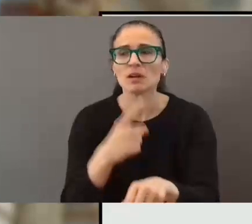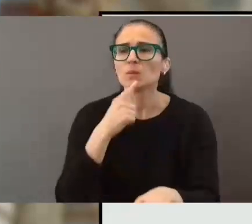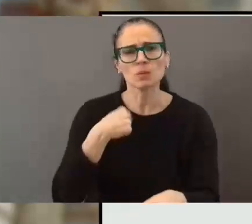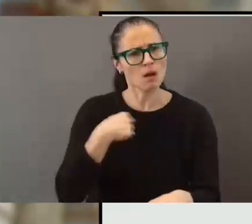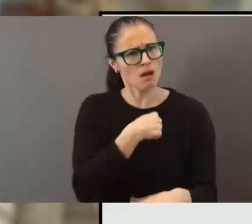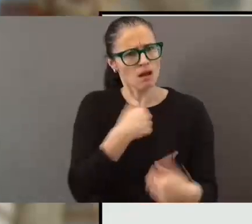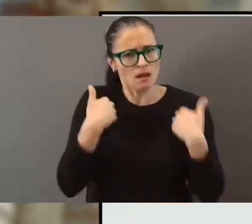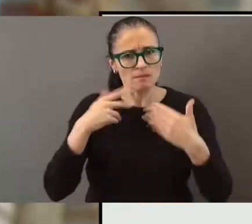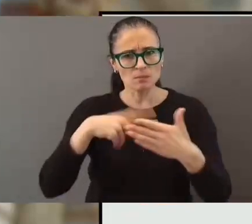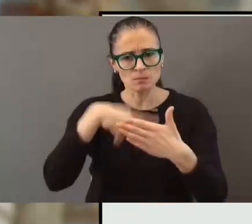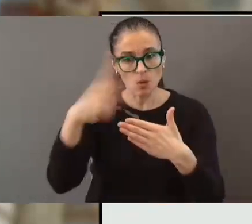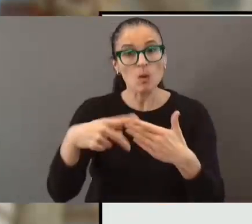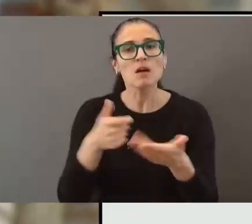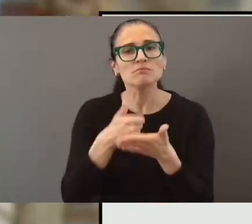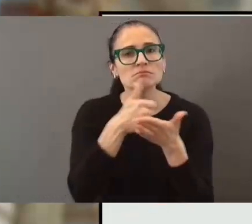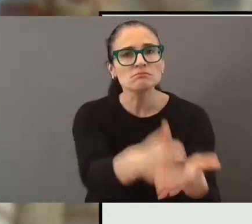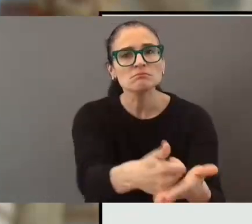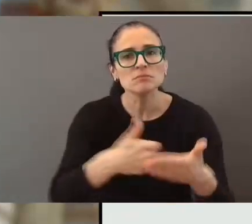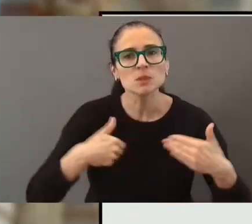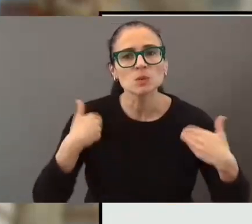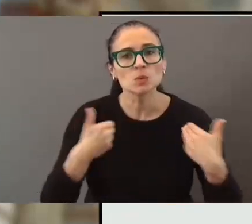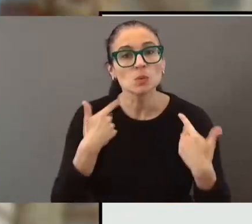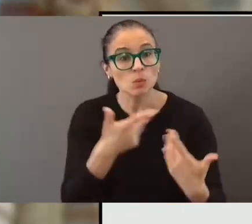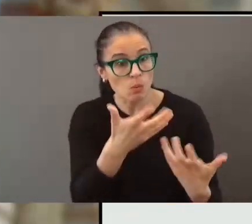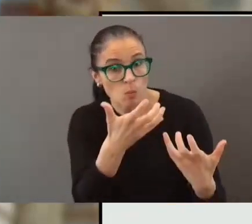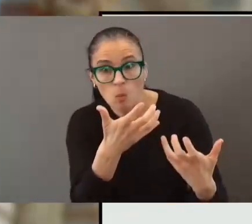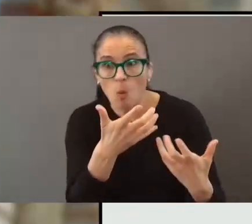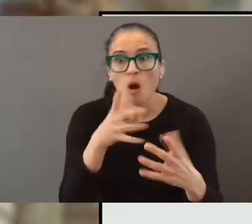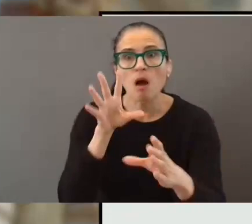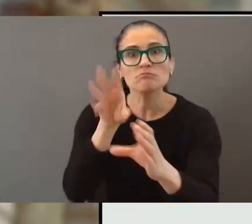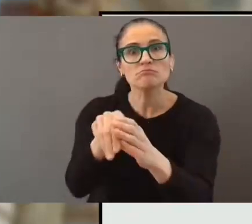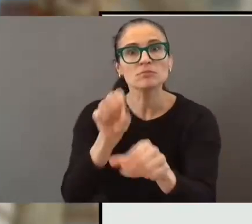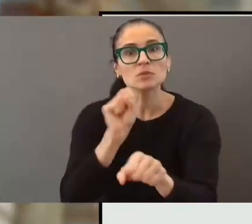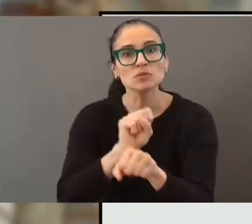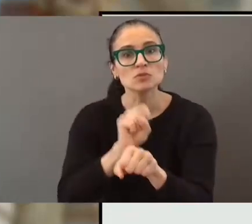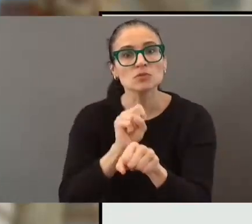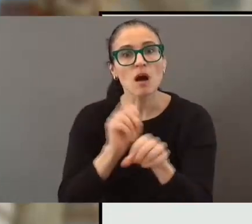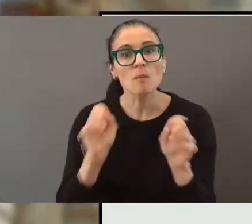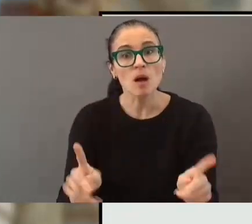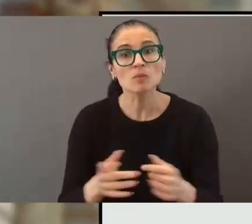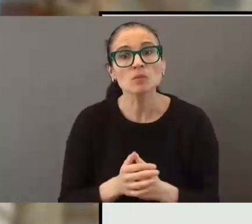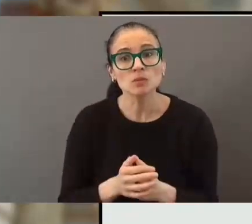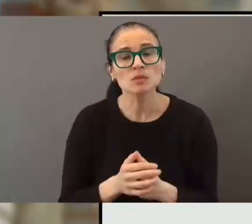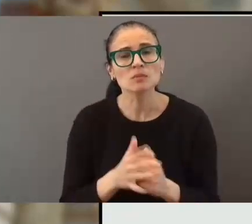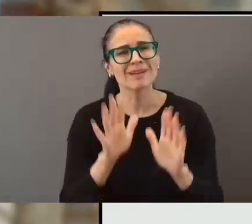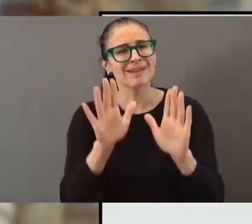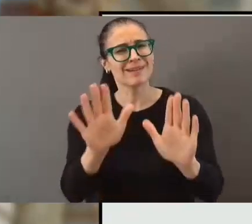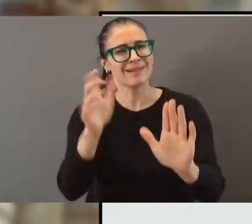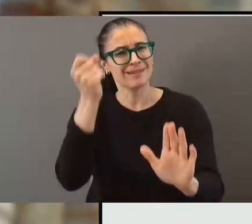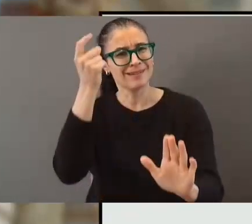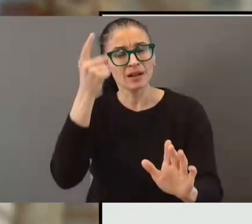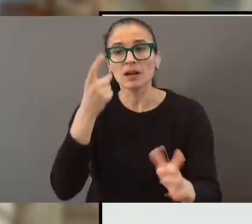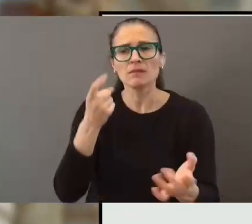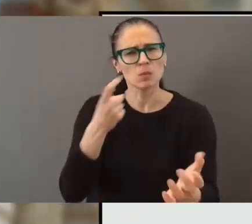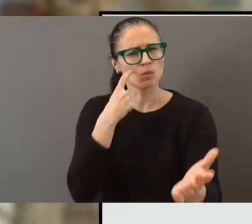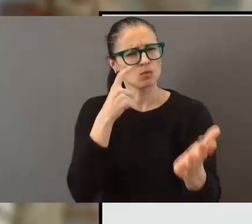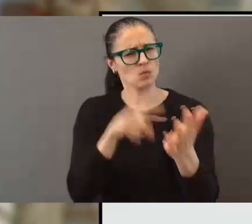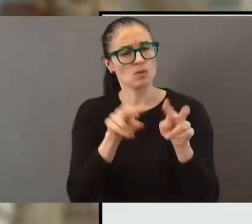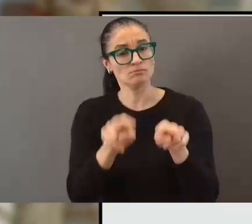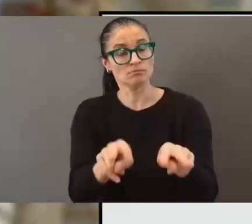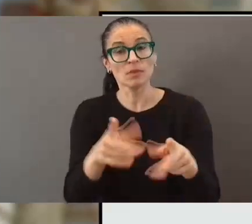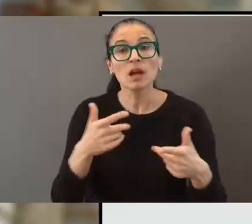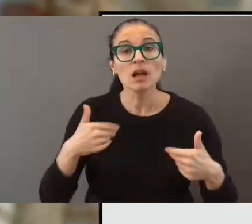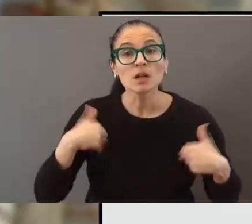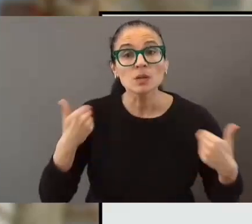important to recognize youth unemployment is up everywhere, and BC has been leading the country around in employment.